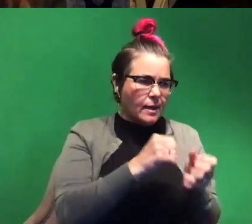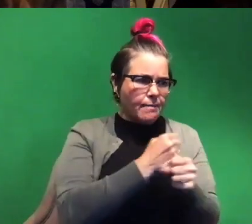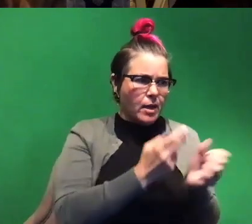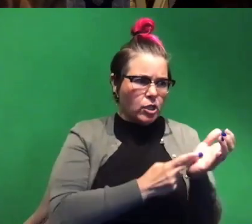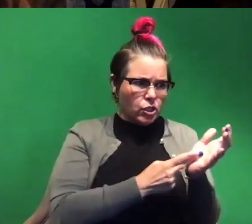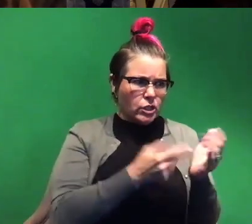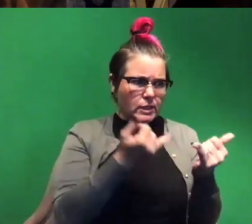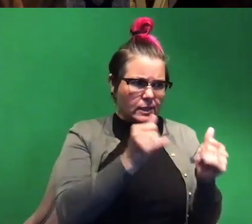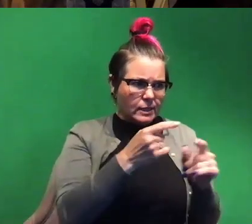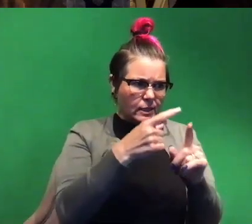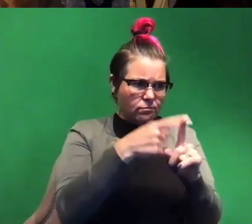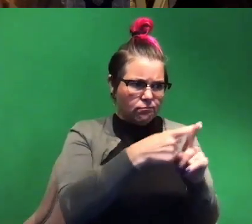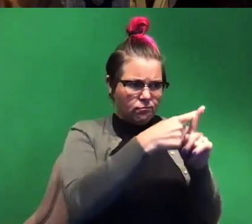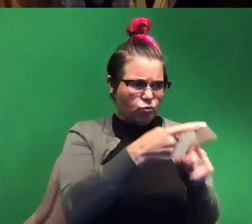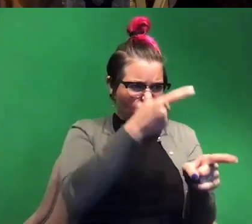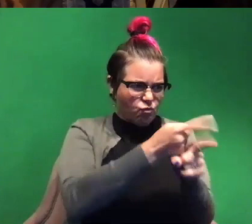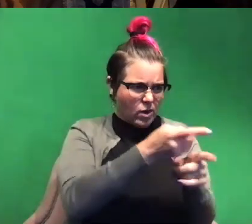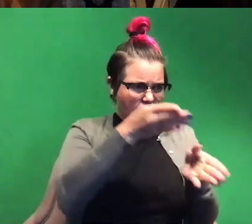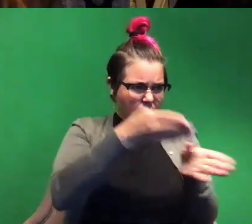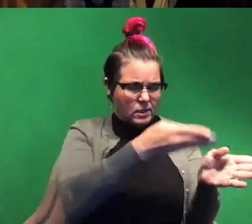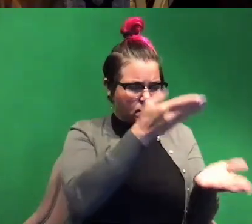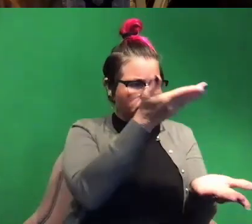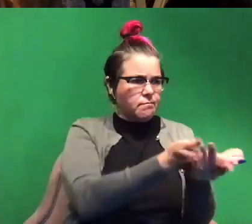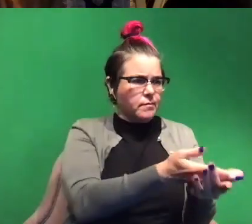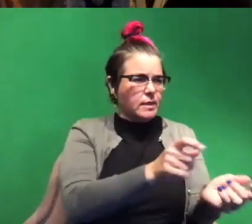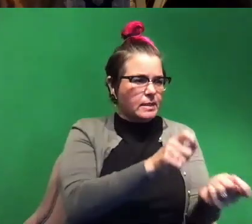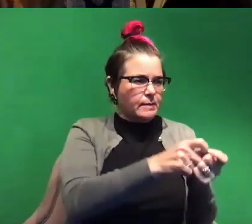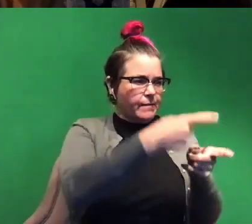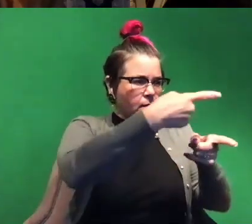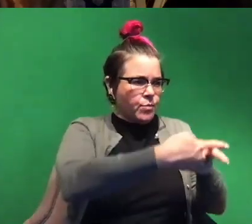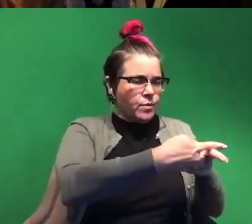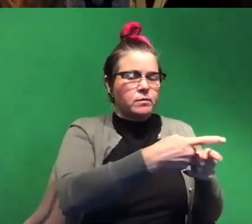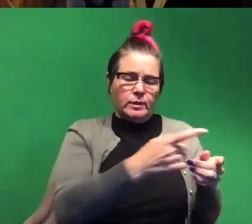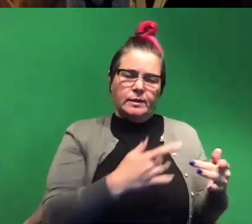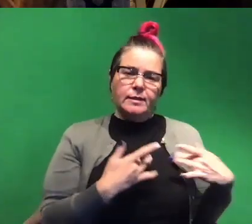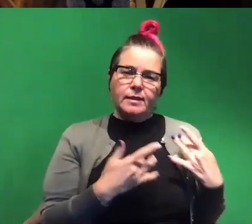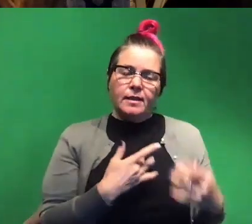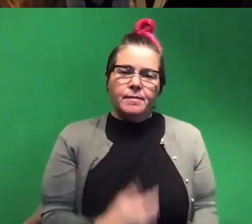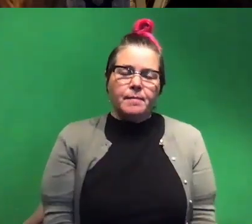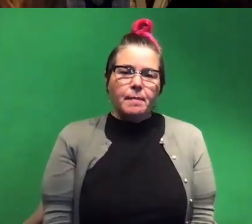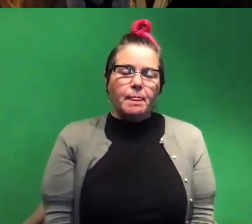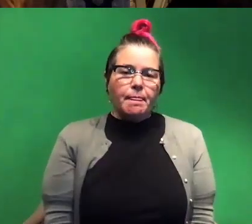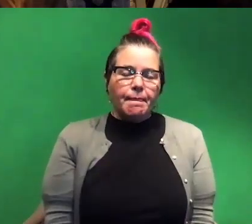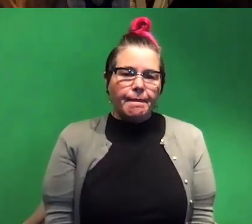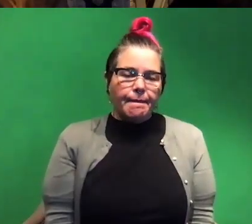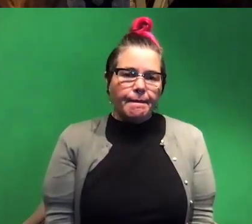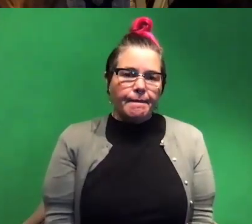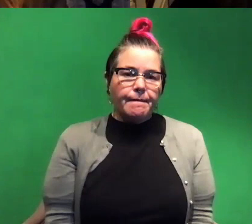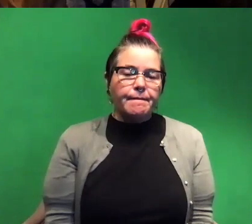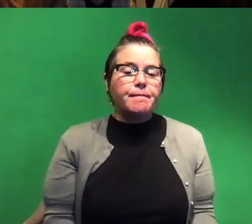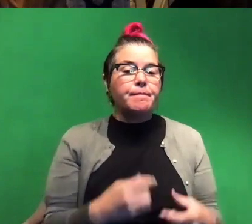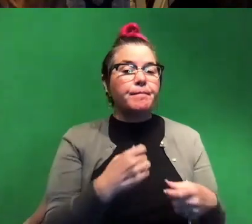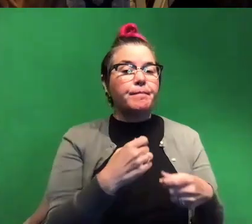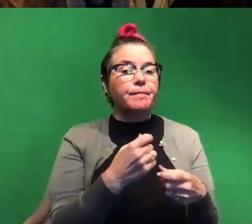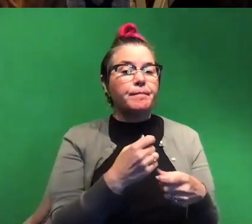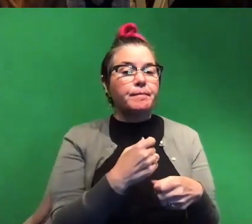still on track to actually land on that point, which is super exciting. And so what's made that